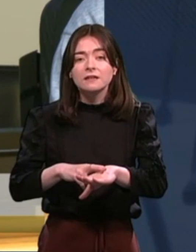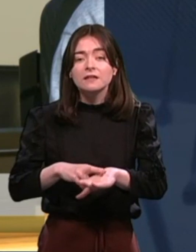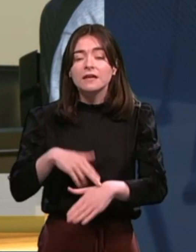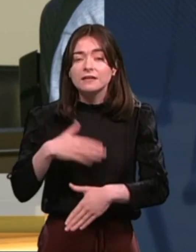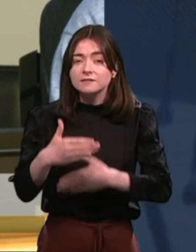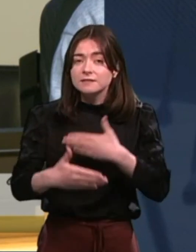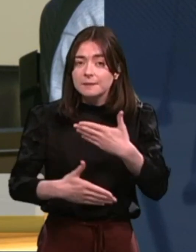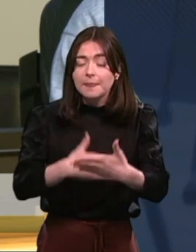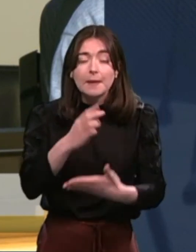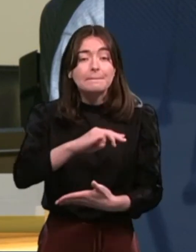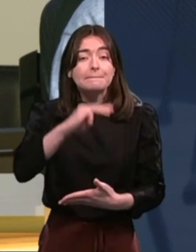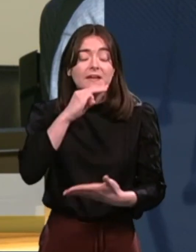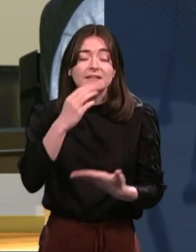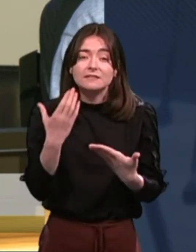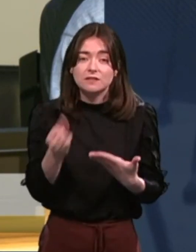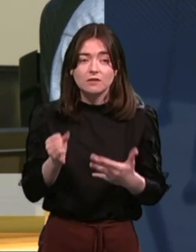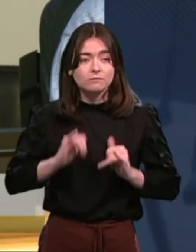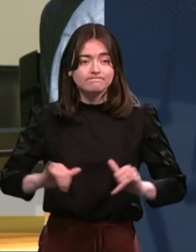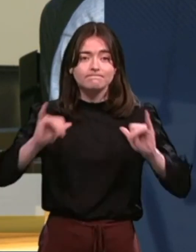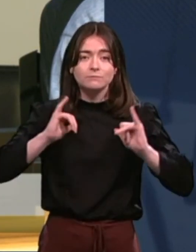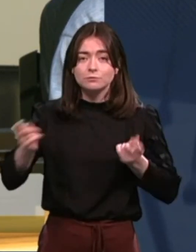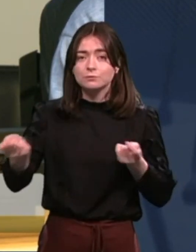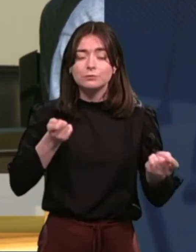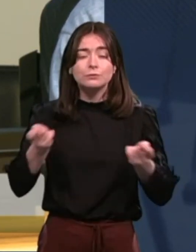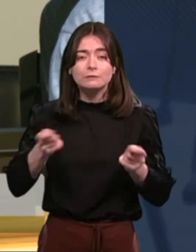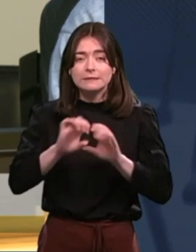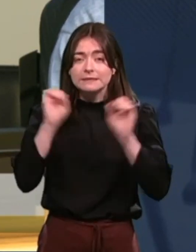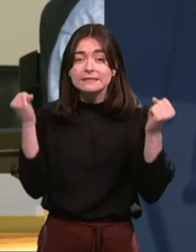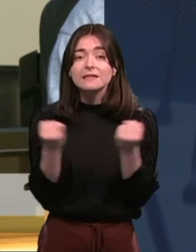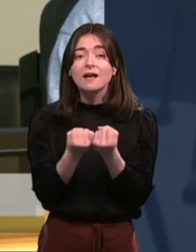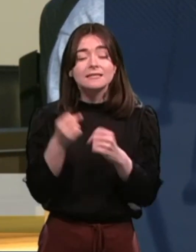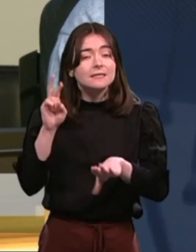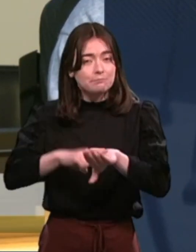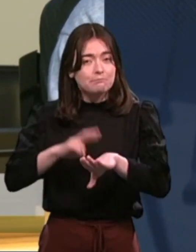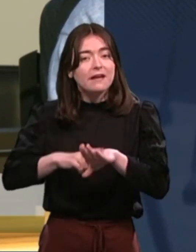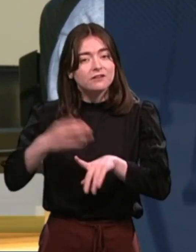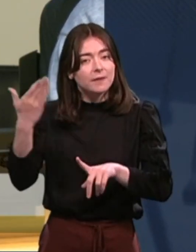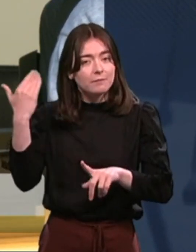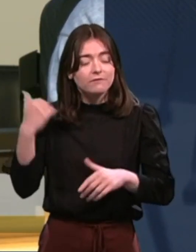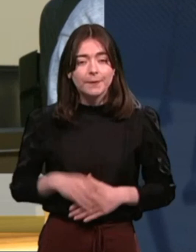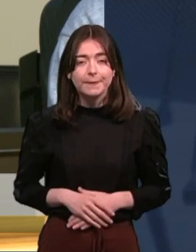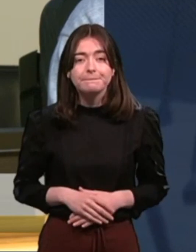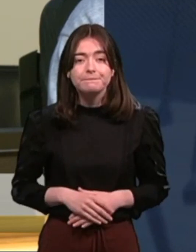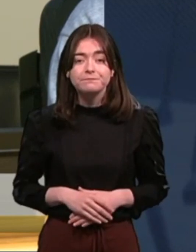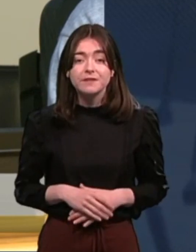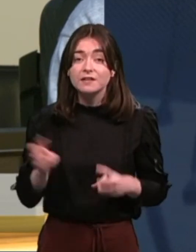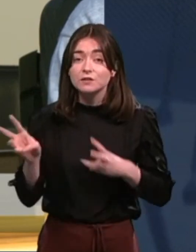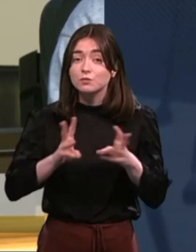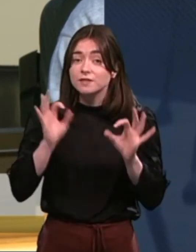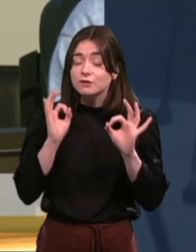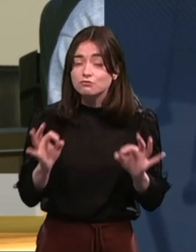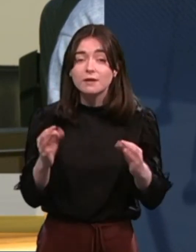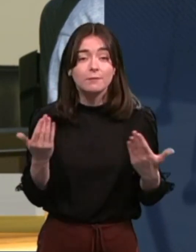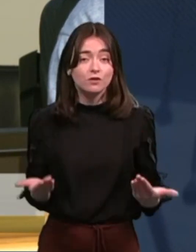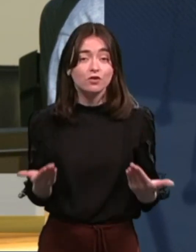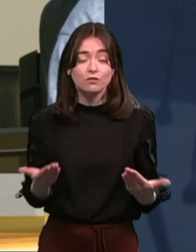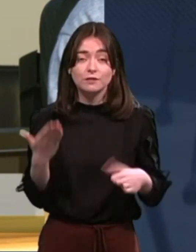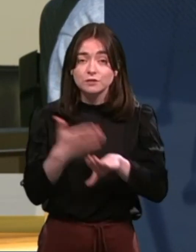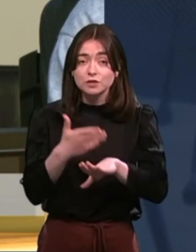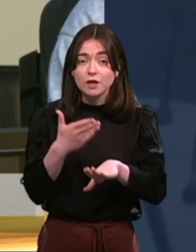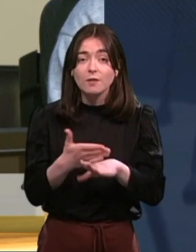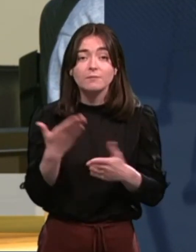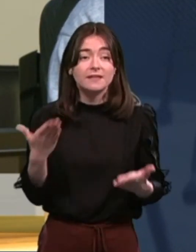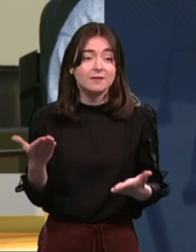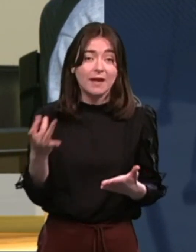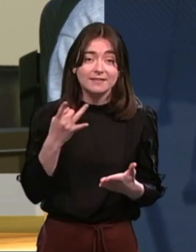me the ability to function more in society better than I did before. And it's worked out great with my current employer. They keep